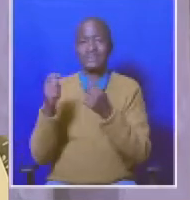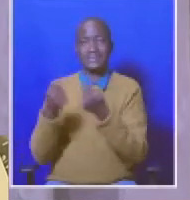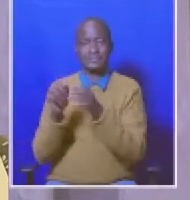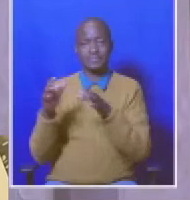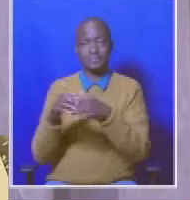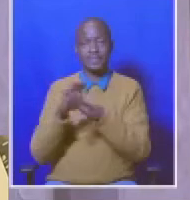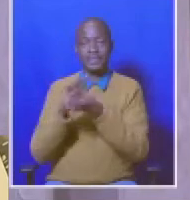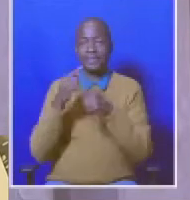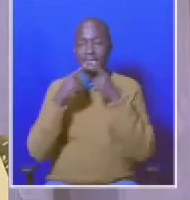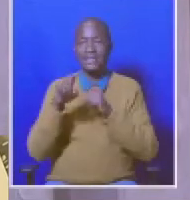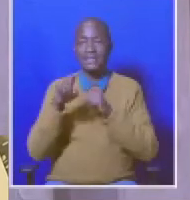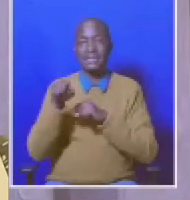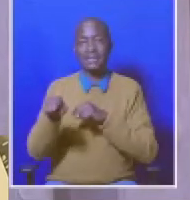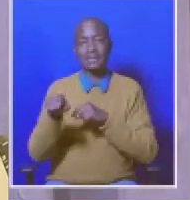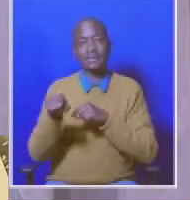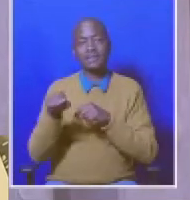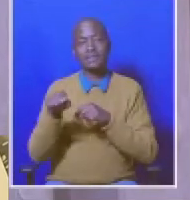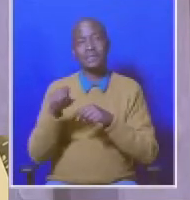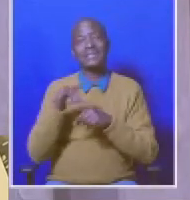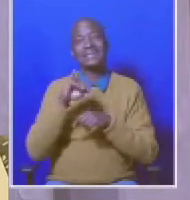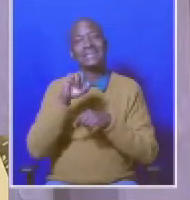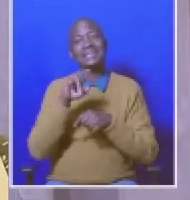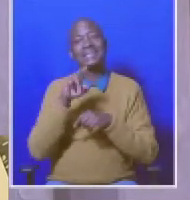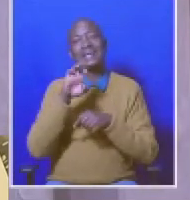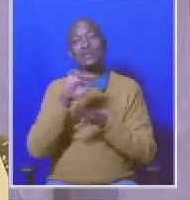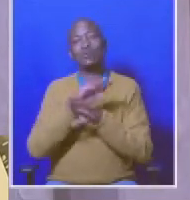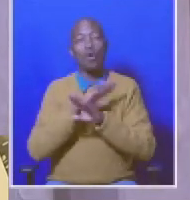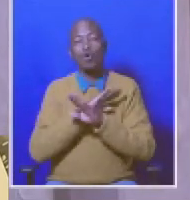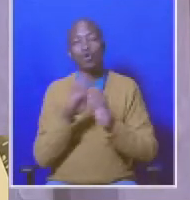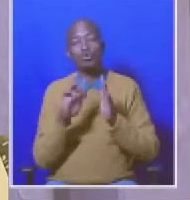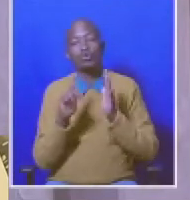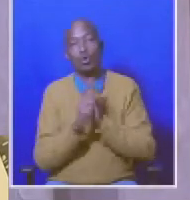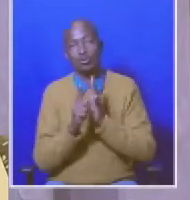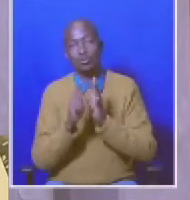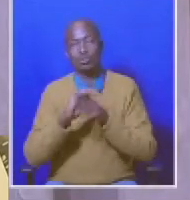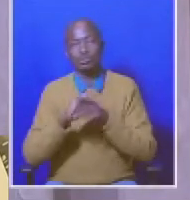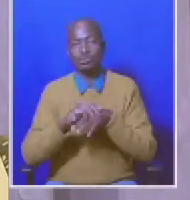as being irregular or unlawful.